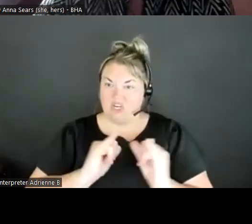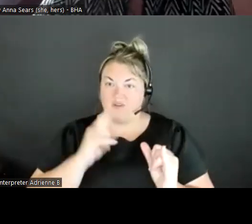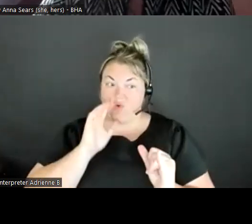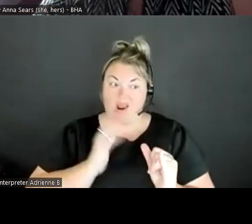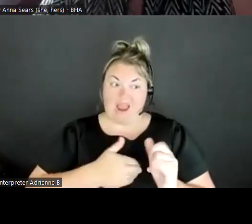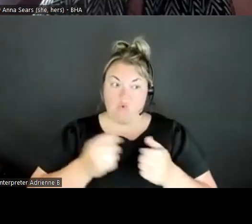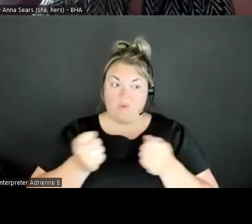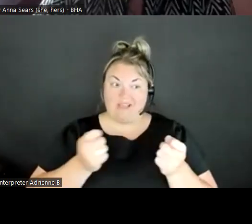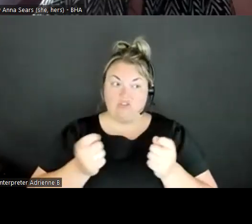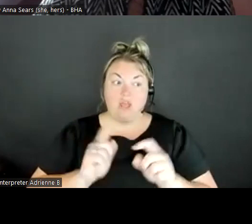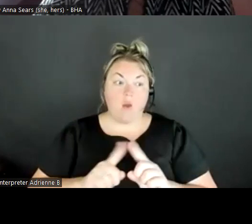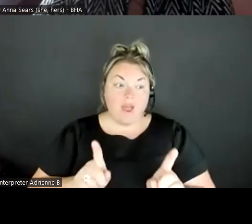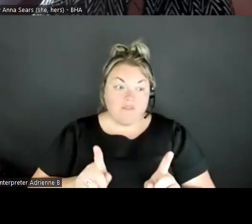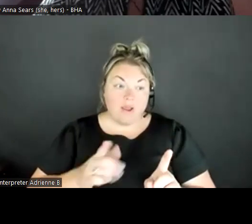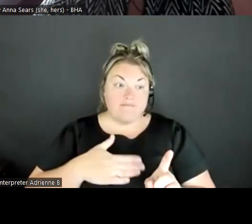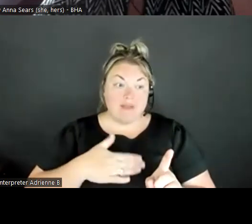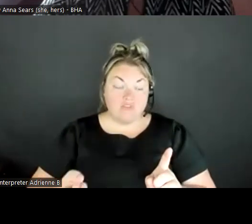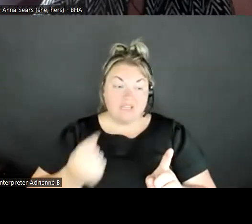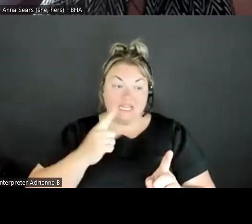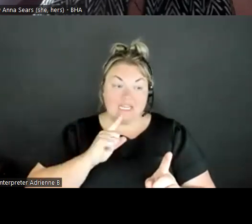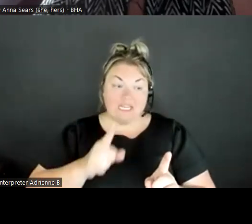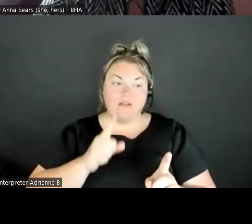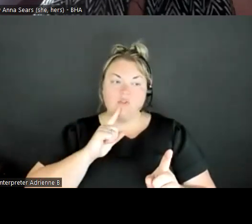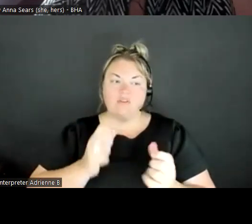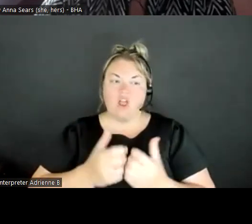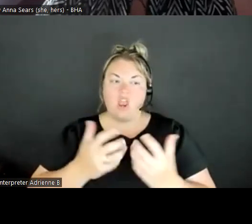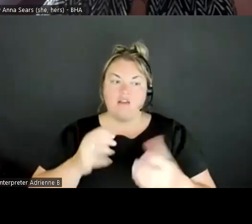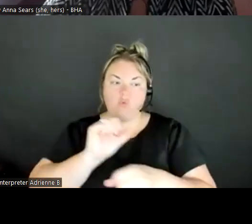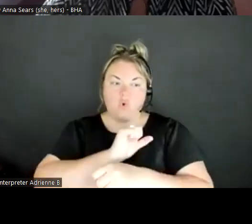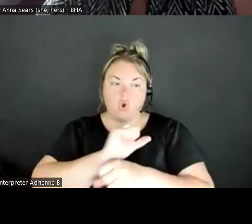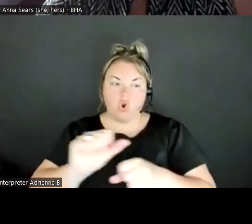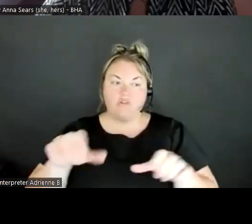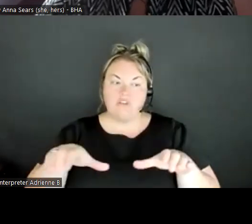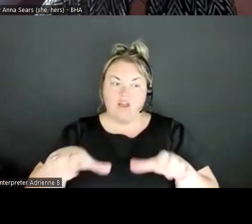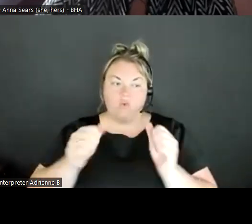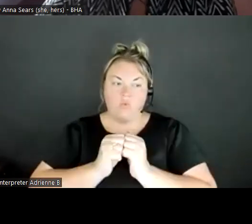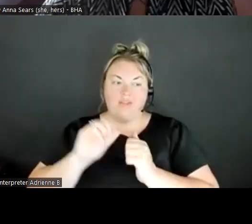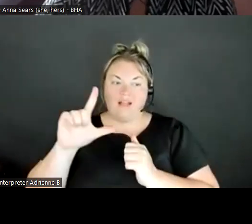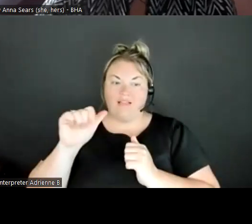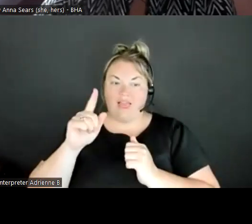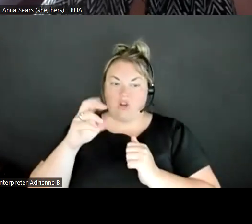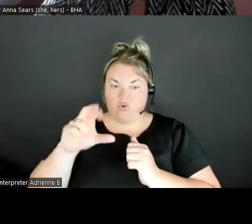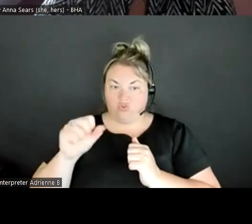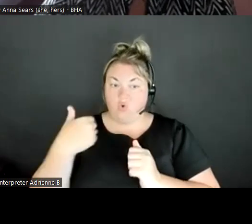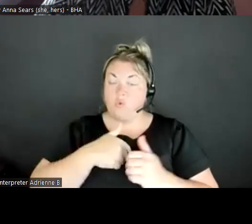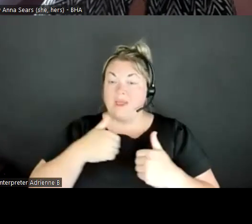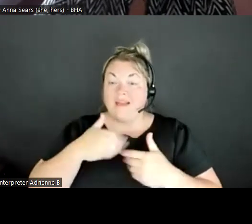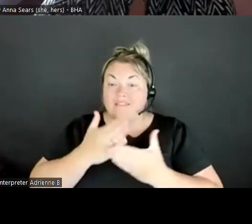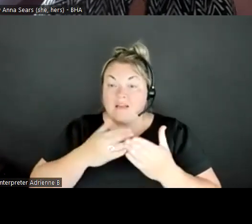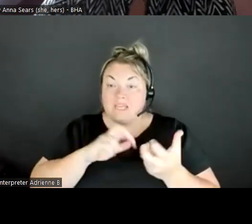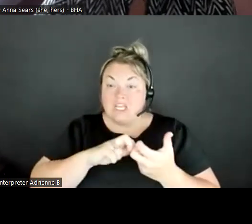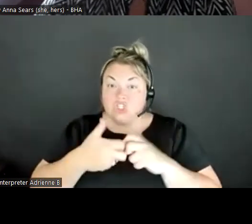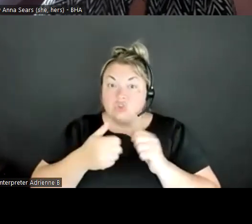regulations. However, my understanding is there's been a lot of work done to ladders. We had some issues with policies